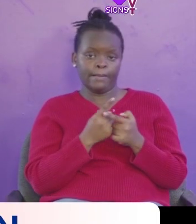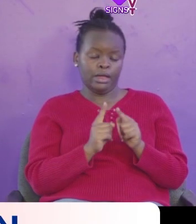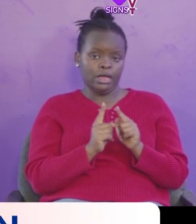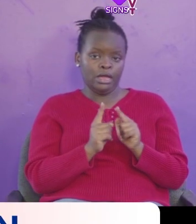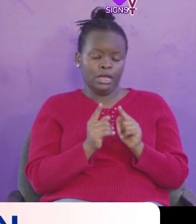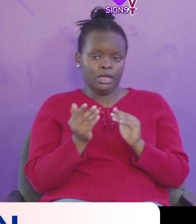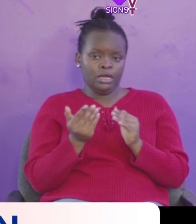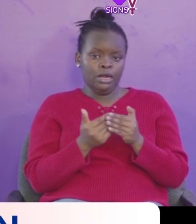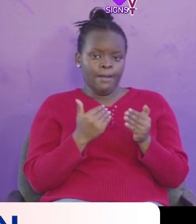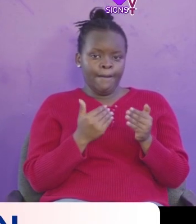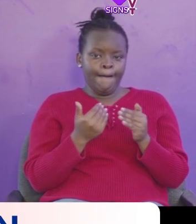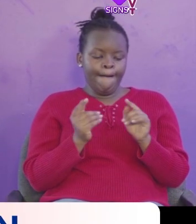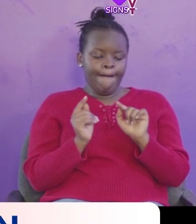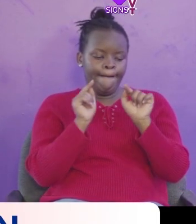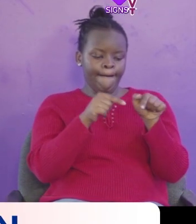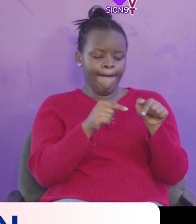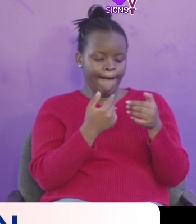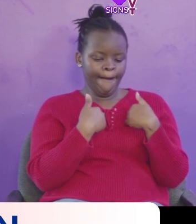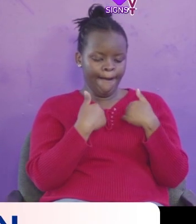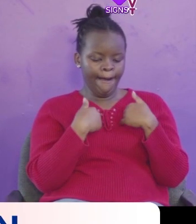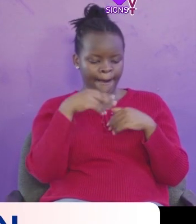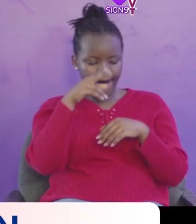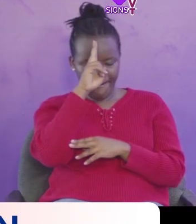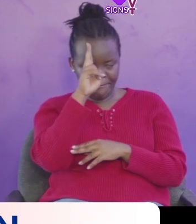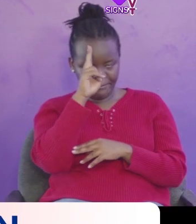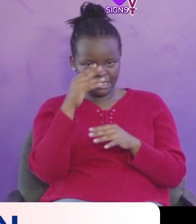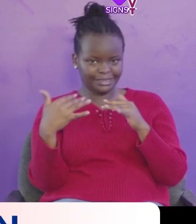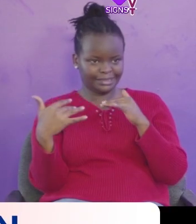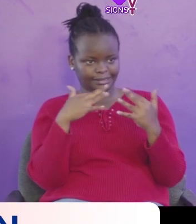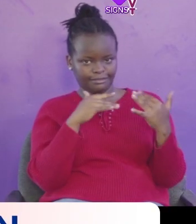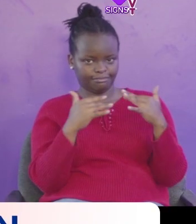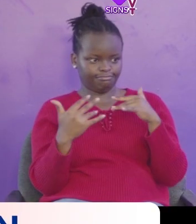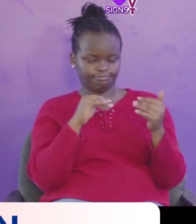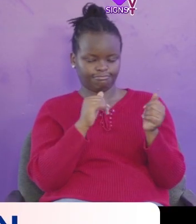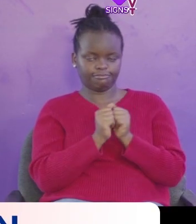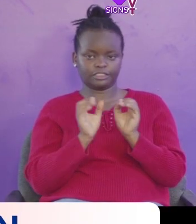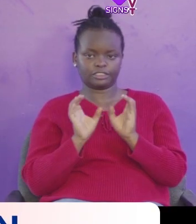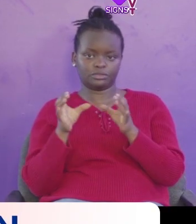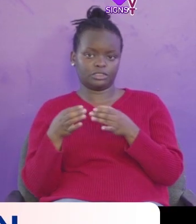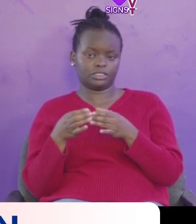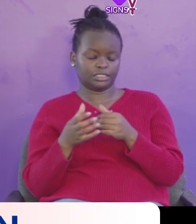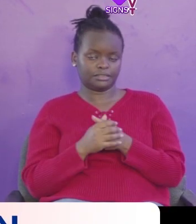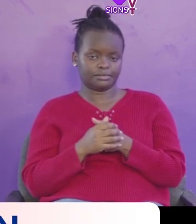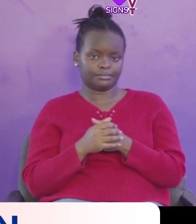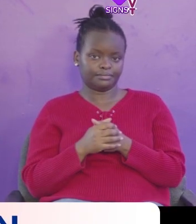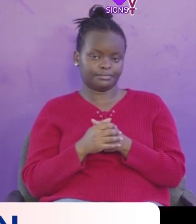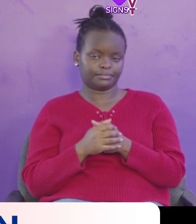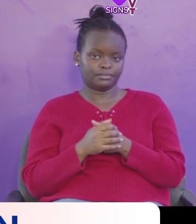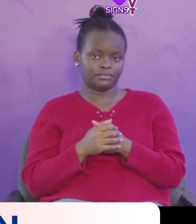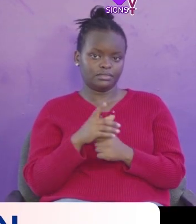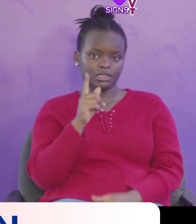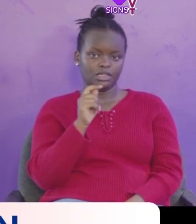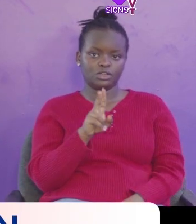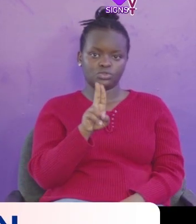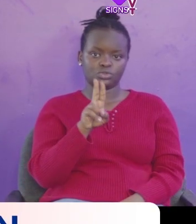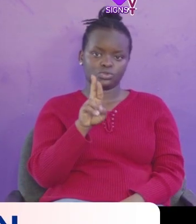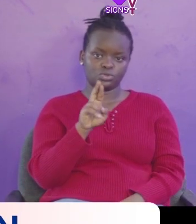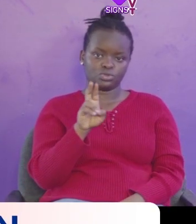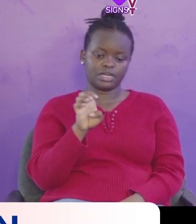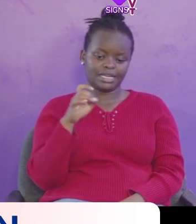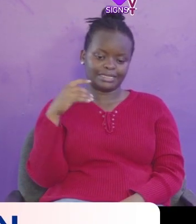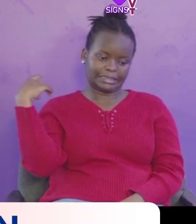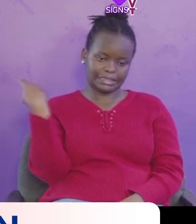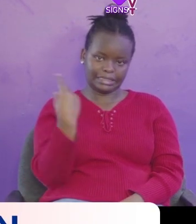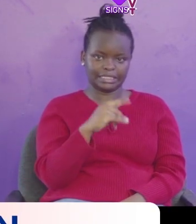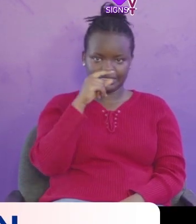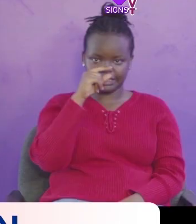kabla kuje, we had police confrontation with the community people. Okay. Ture was also hit by a tear gas canister. He's